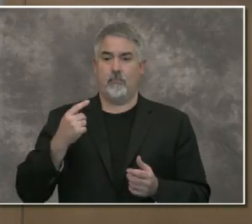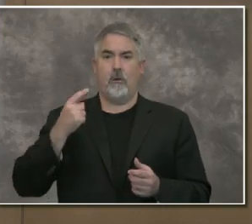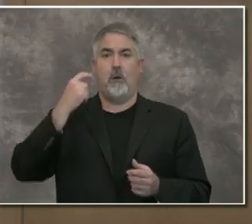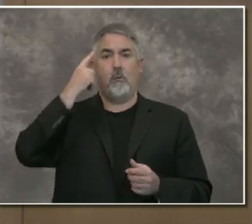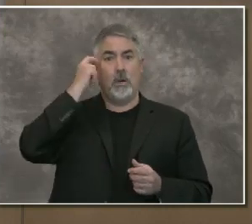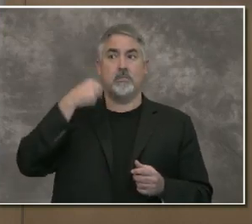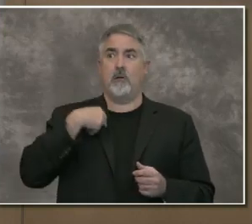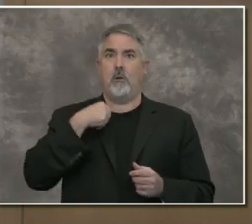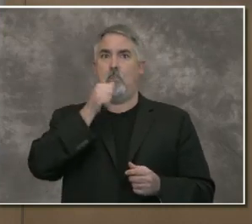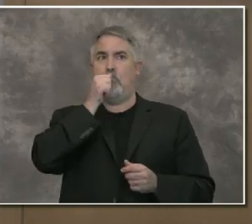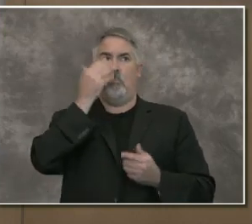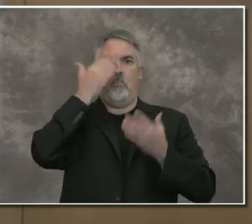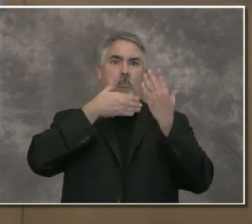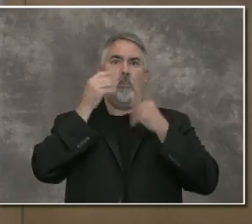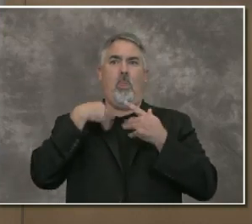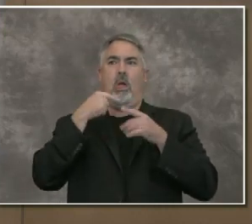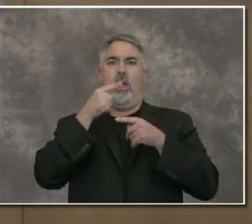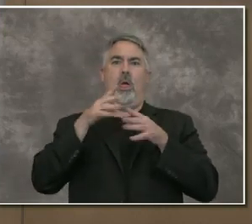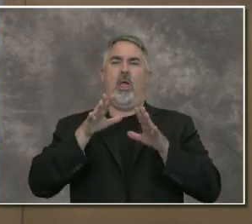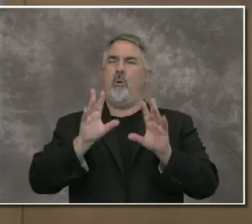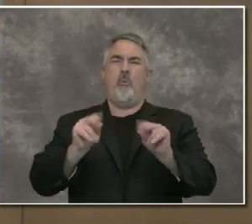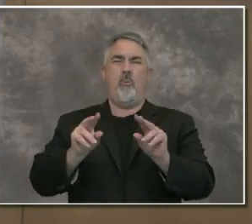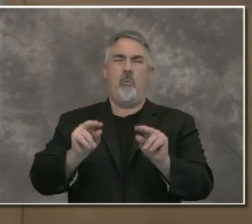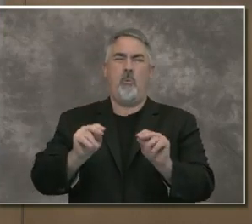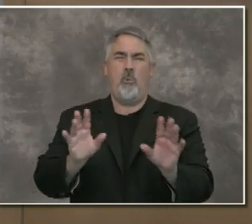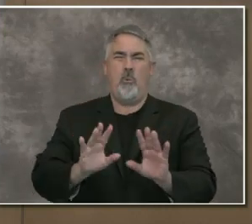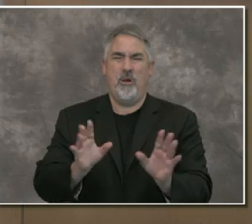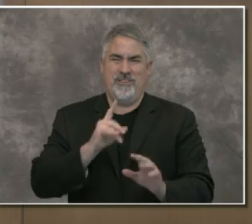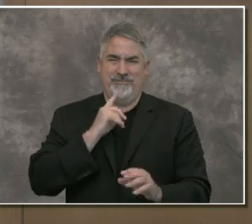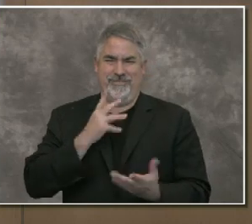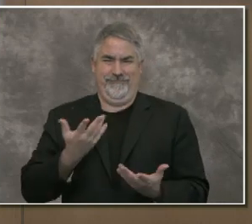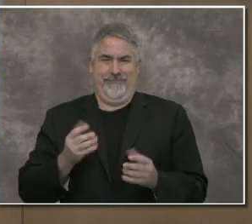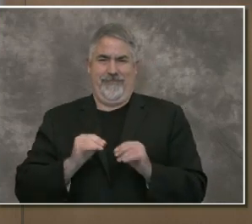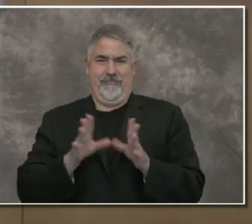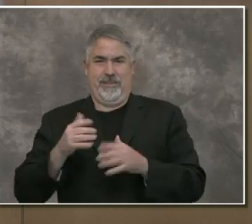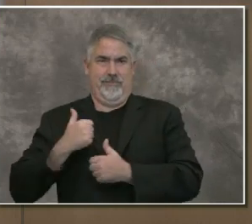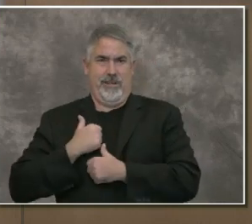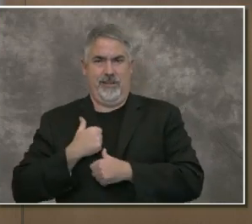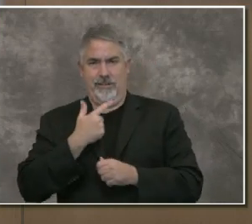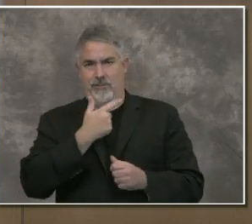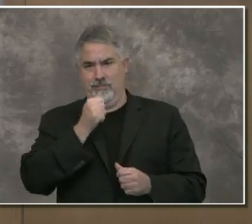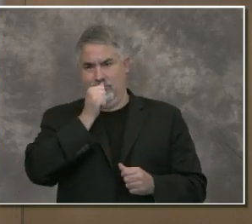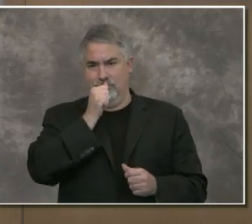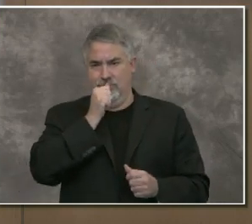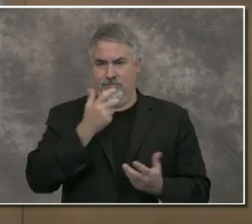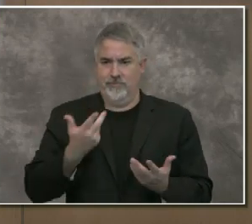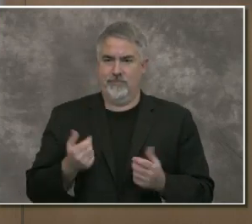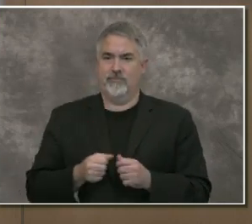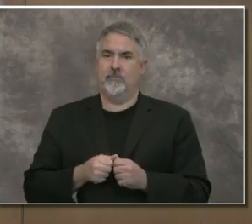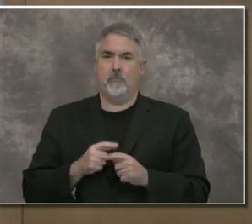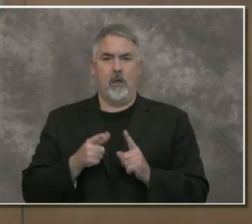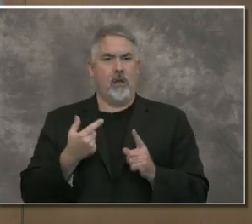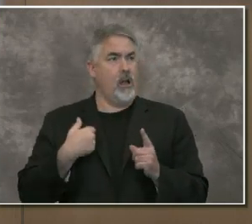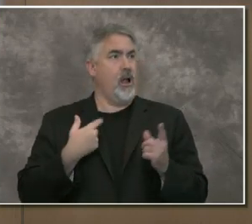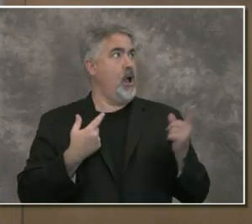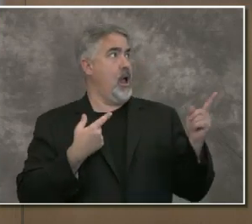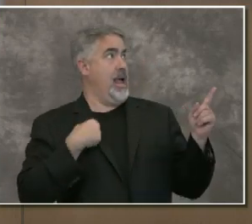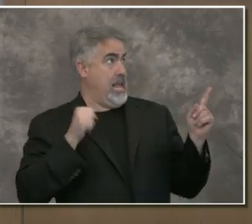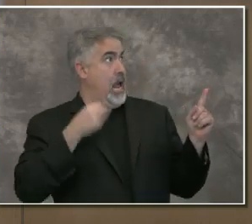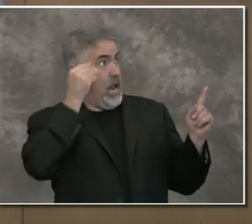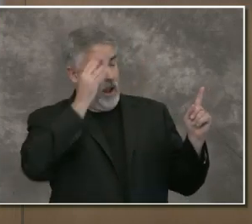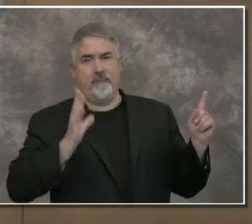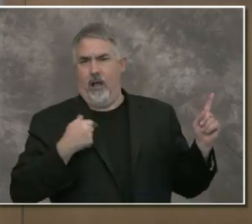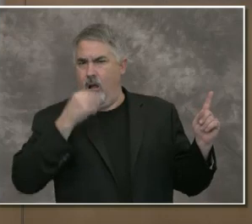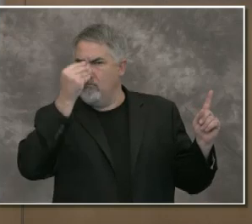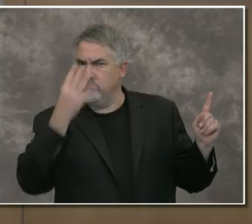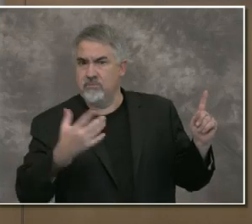being transparent. The numbers that of cases of residents of San Diego are being reported to you on a regular basis. And I would ask you to go